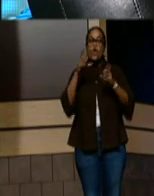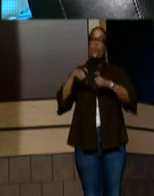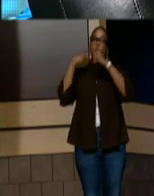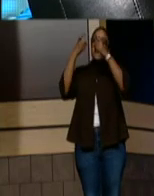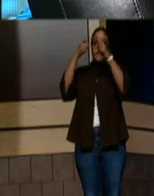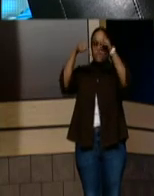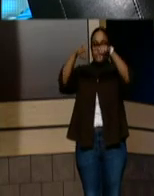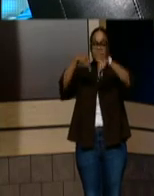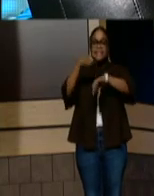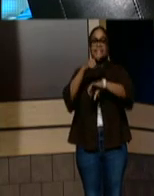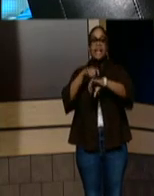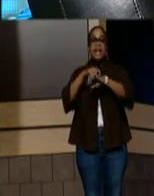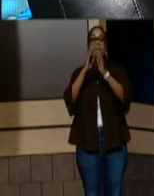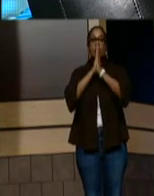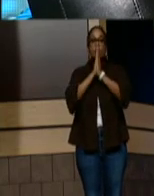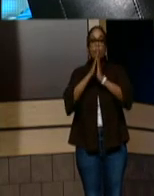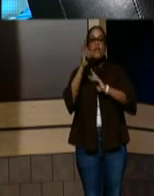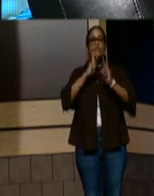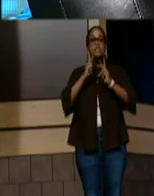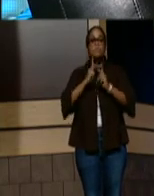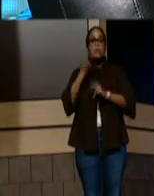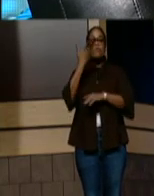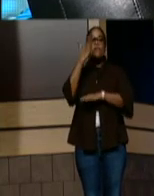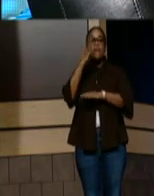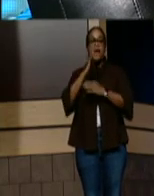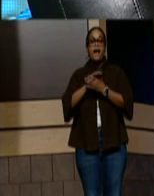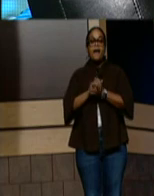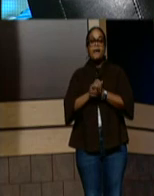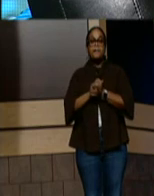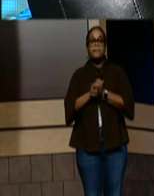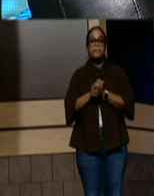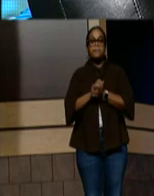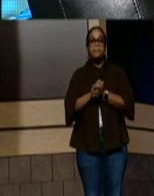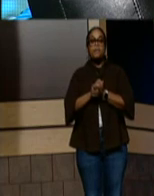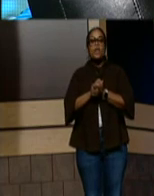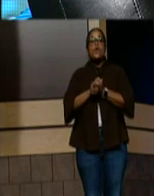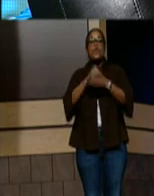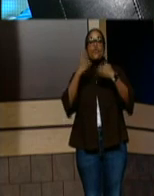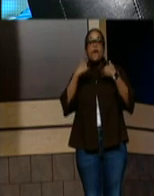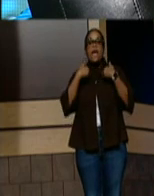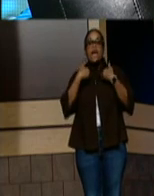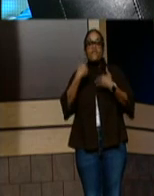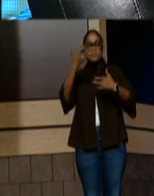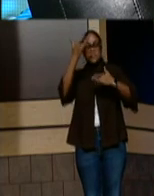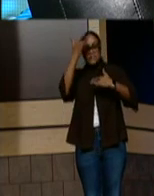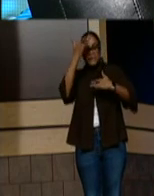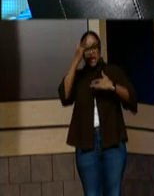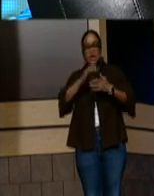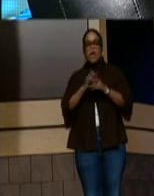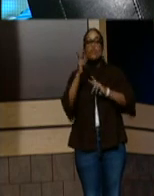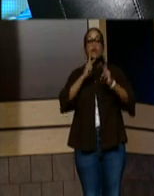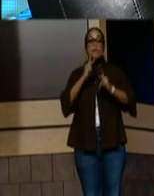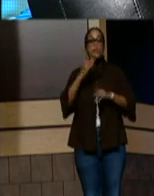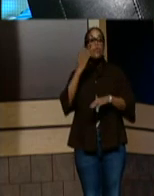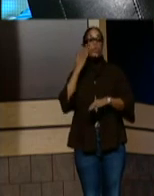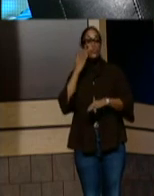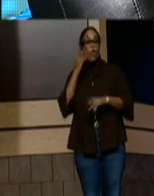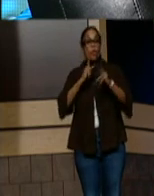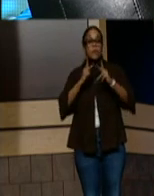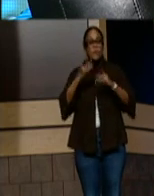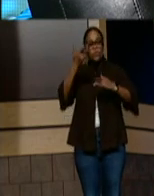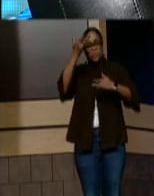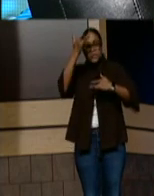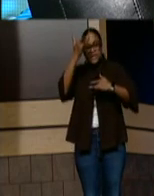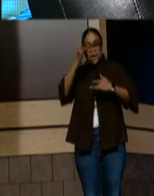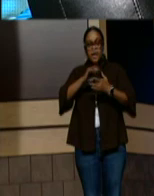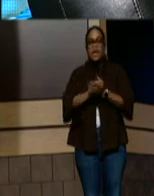this time. We pray for the people of God who've been affected. We pray for the people who know people who've been infected.